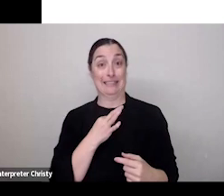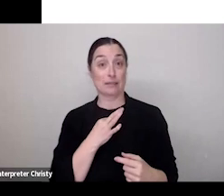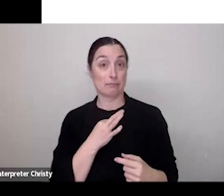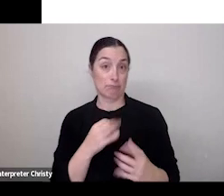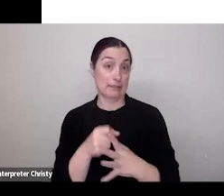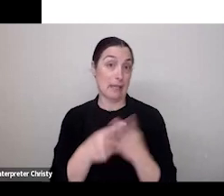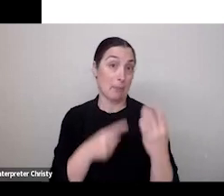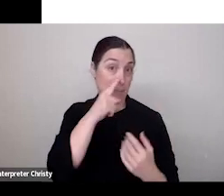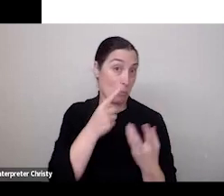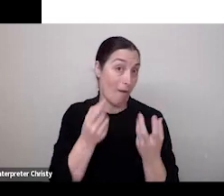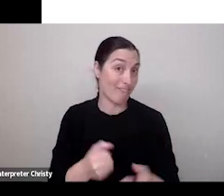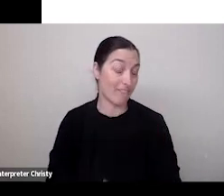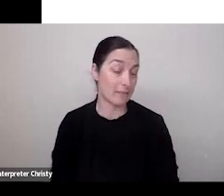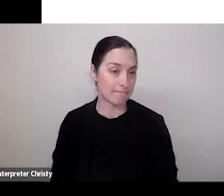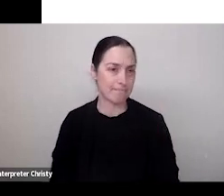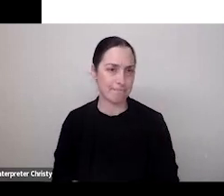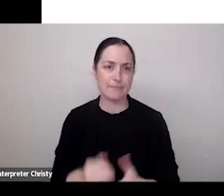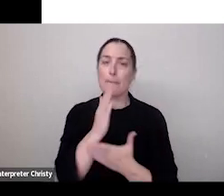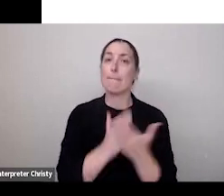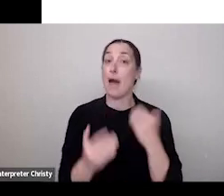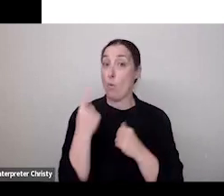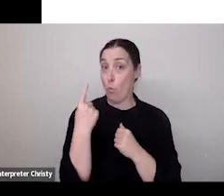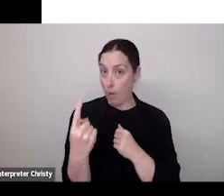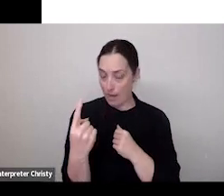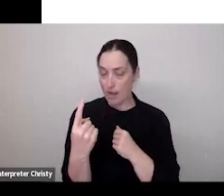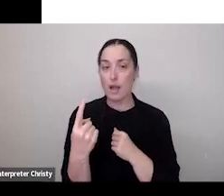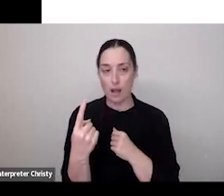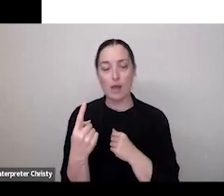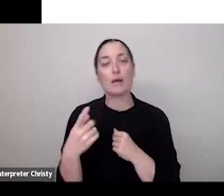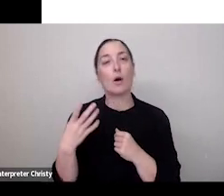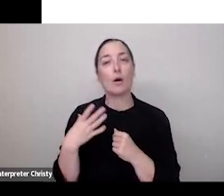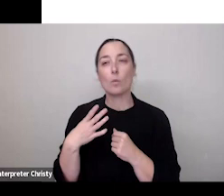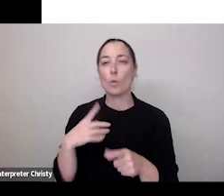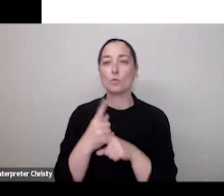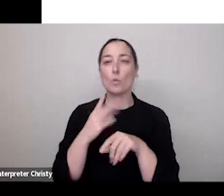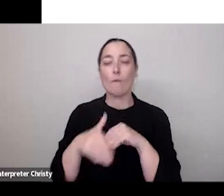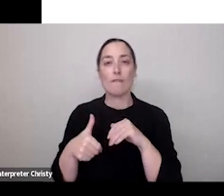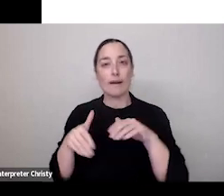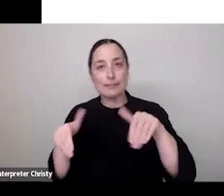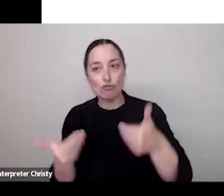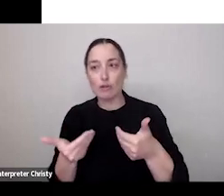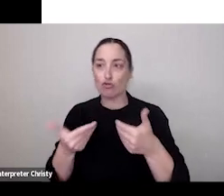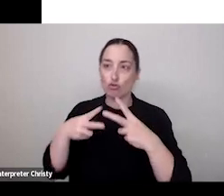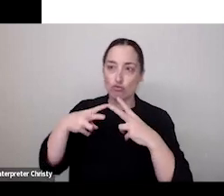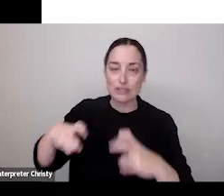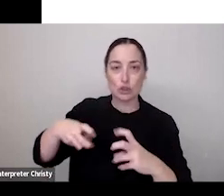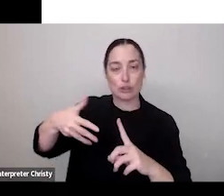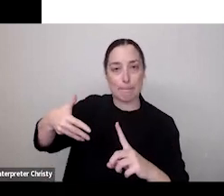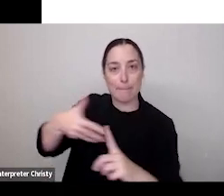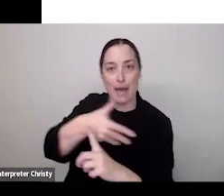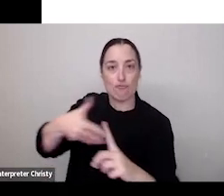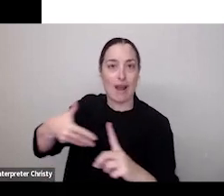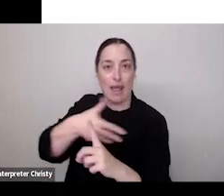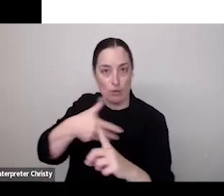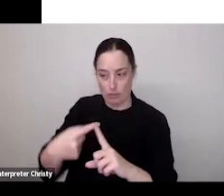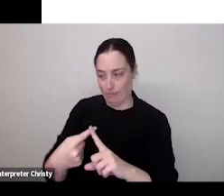emergencies. In part one of the framework, we really introduced the research and the background to the work that we've done